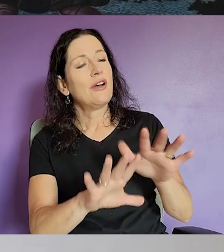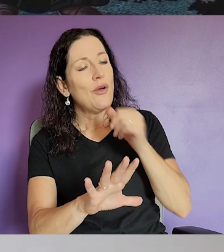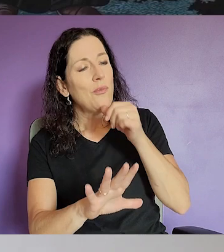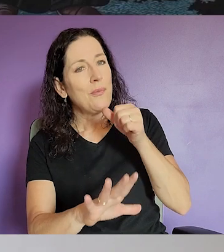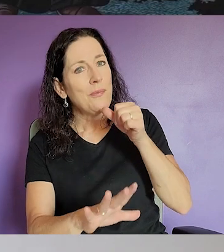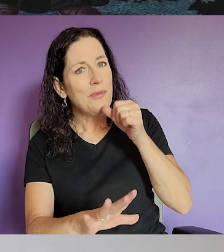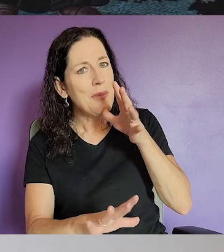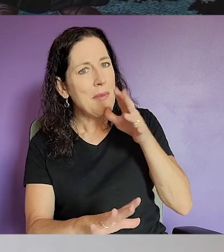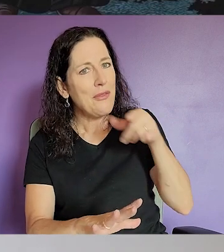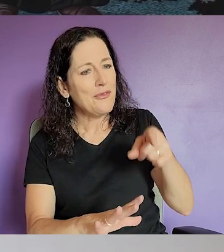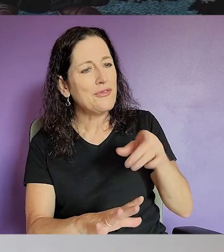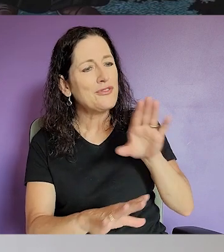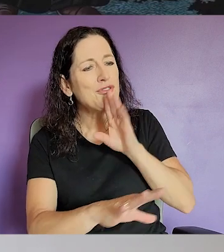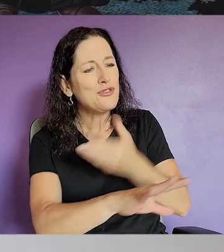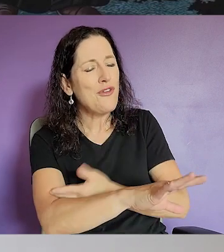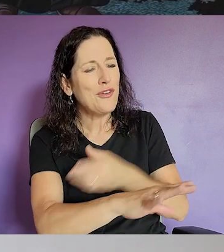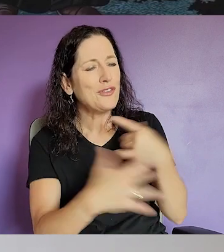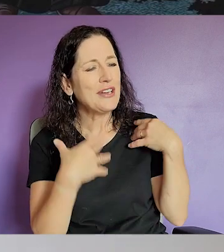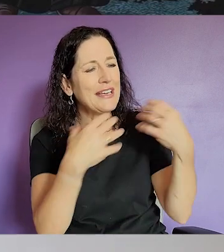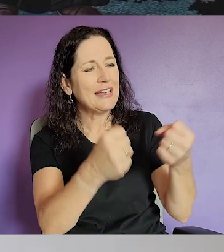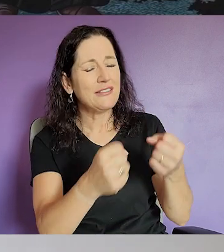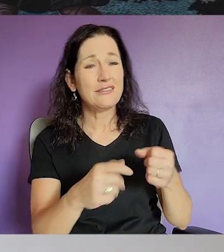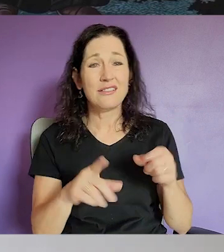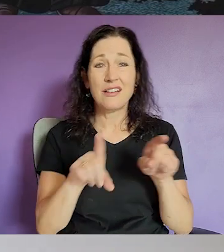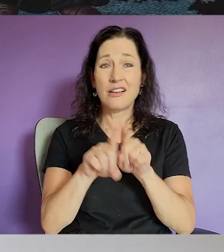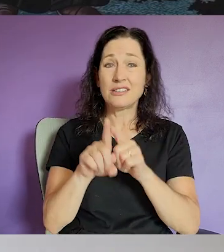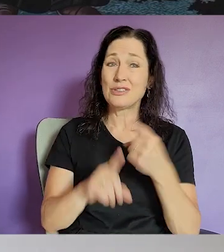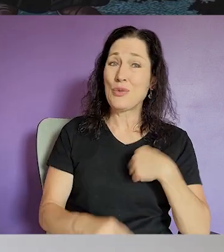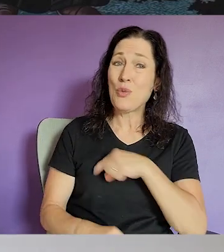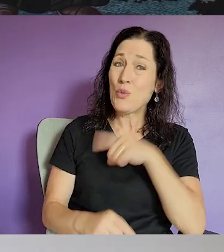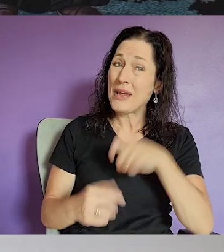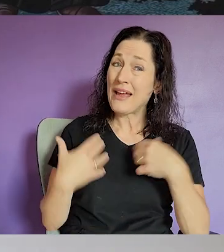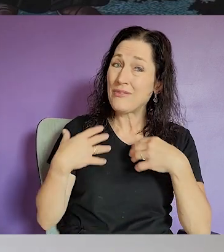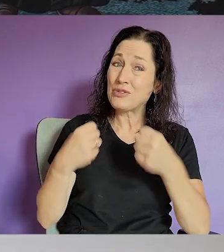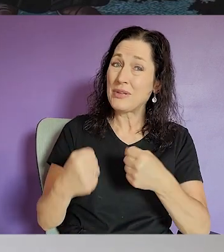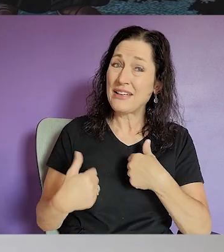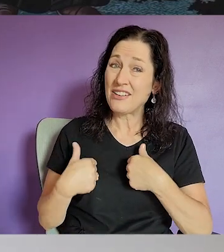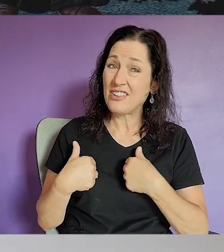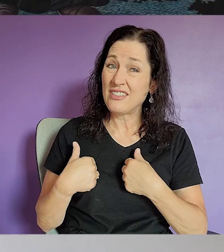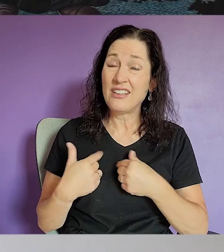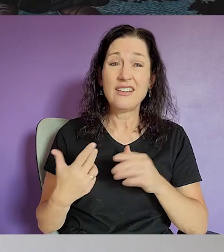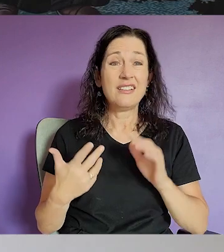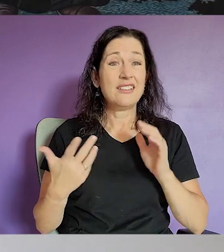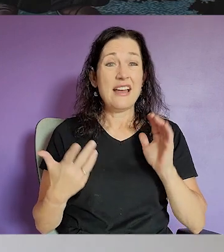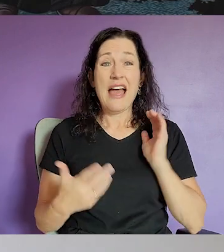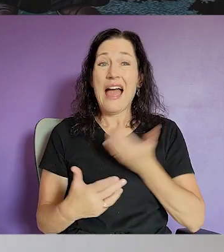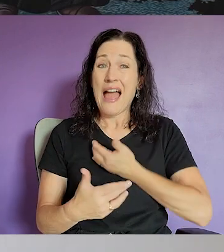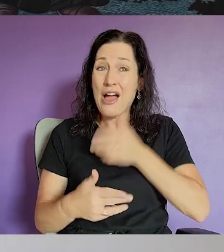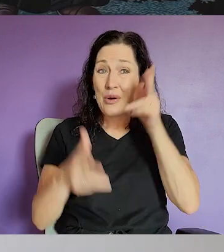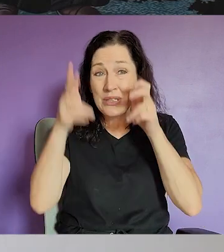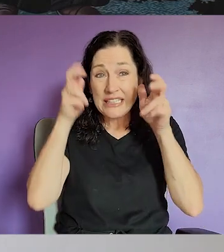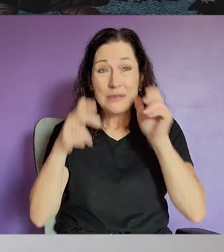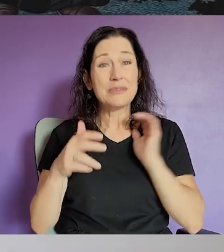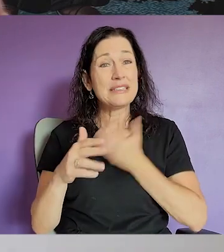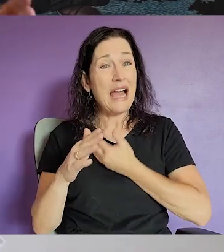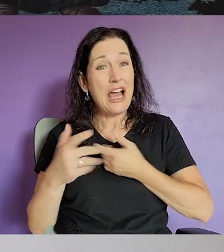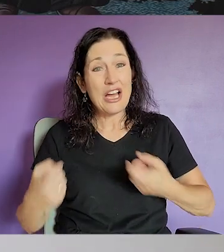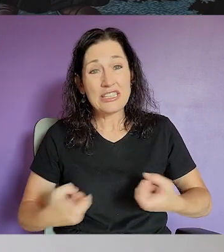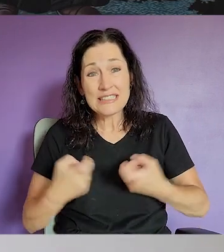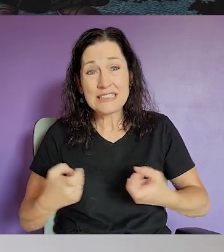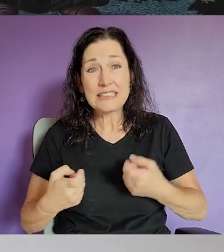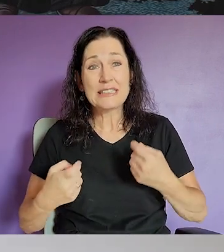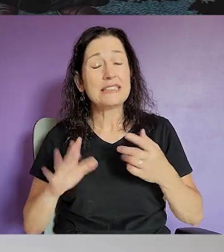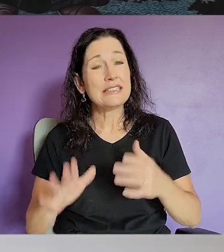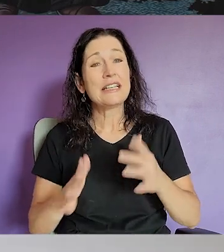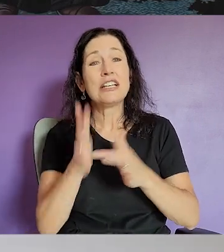her from her demons. We have to be healed by our demons from this person of Jesus that says, open your